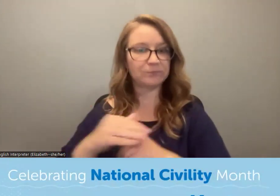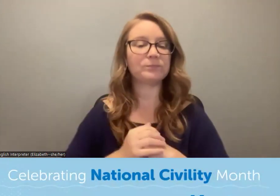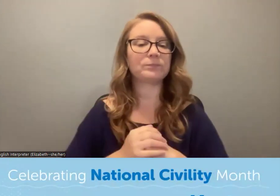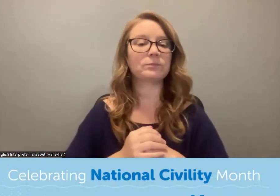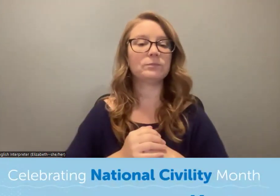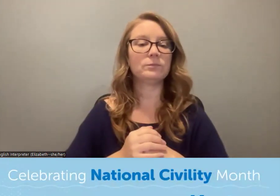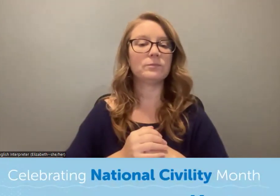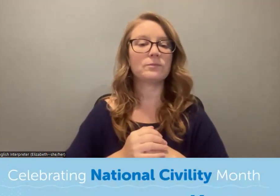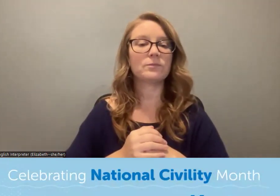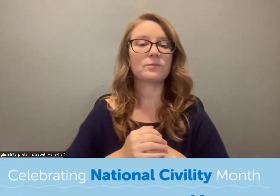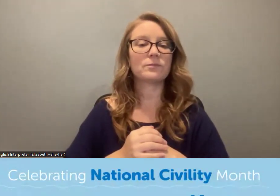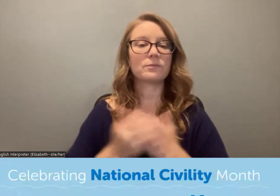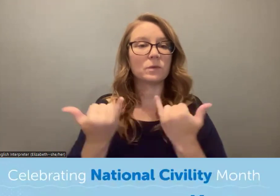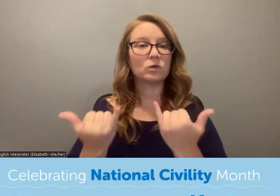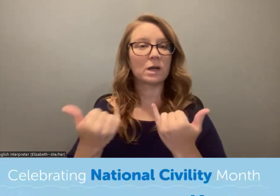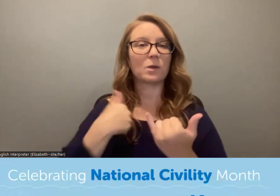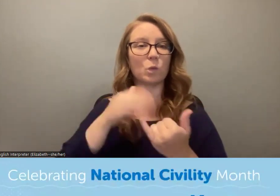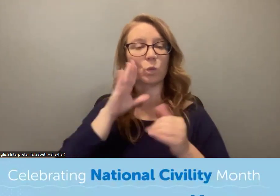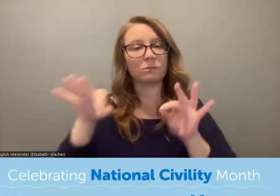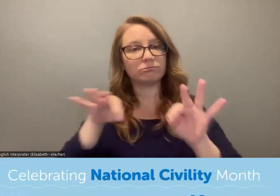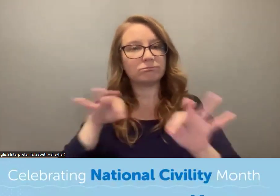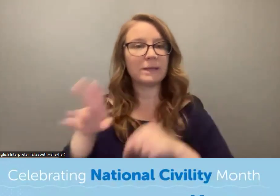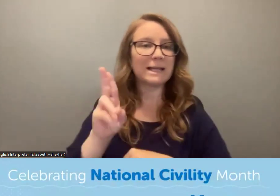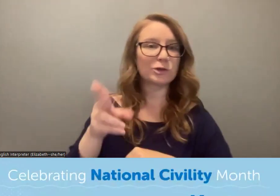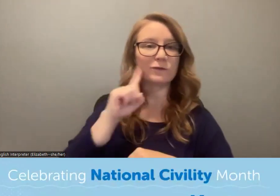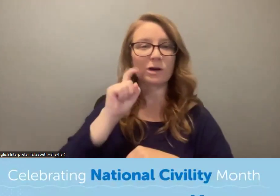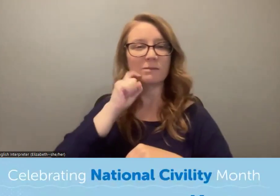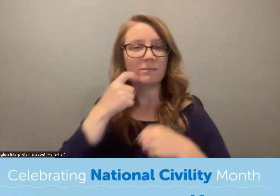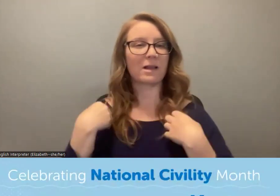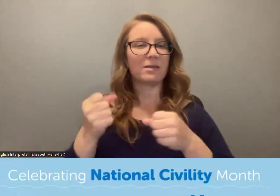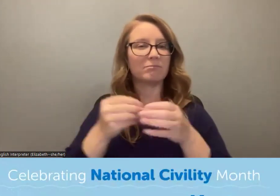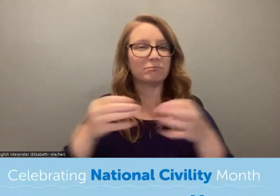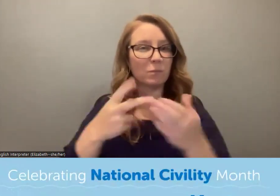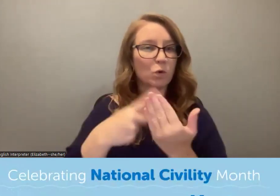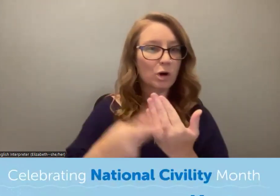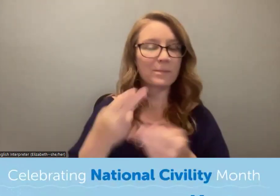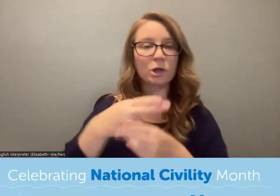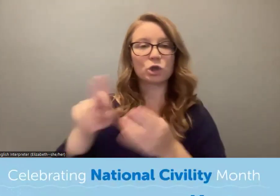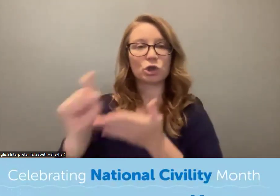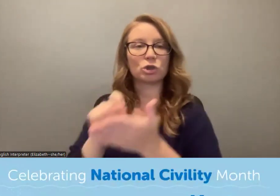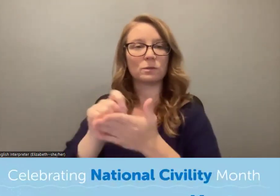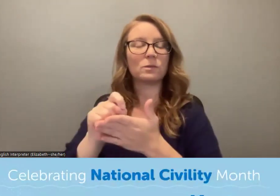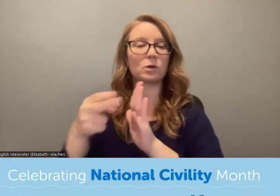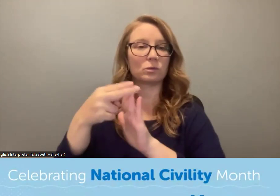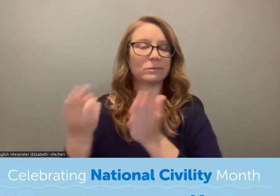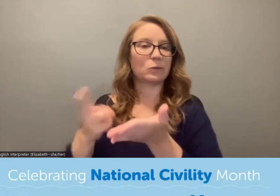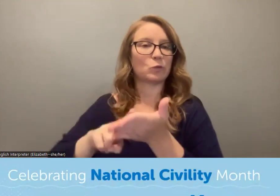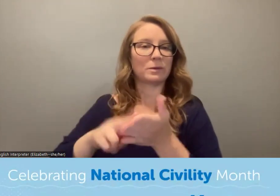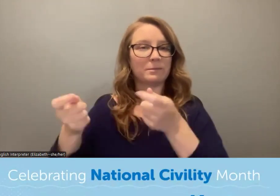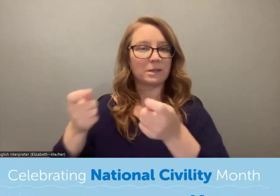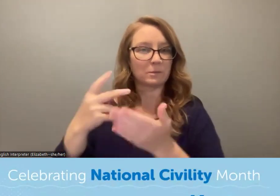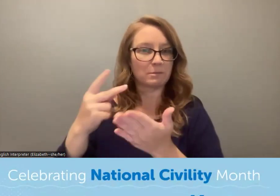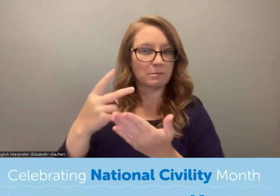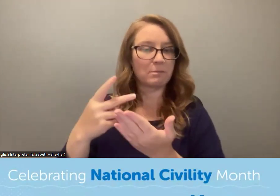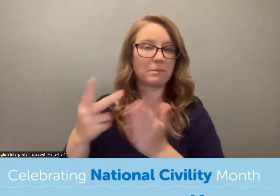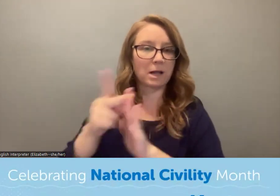Today, we'll start off by giving a little bit of history about the Apple Health Expansion Program and the short-term enrollment management policy. Then Sheldon